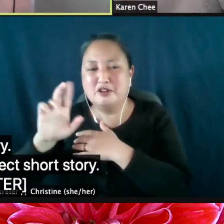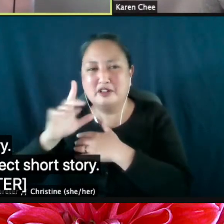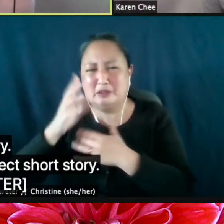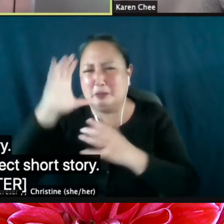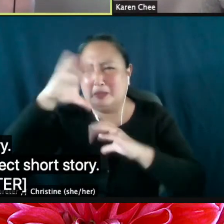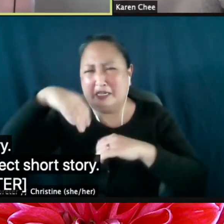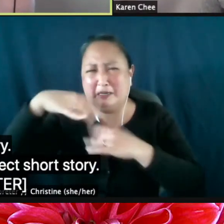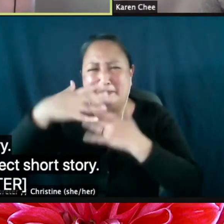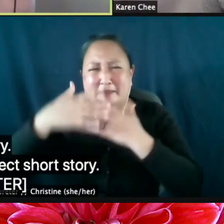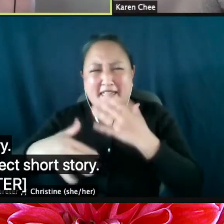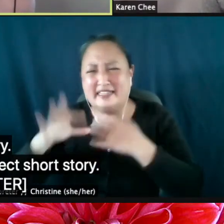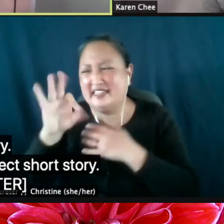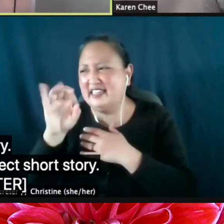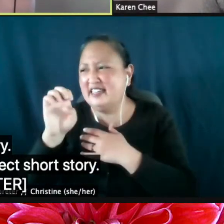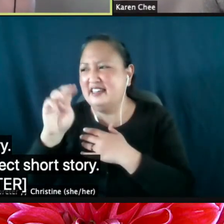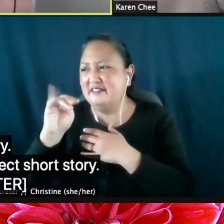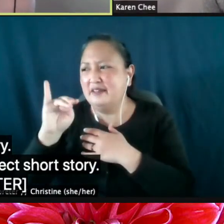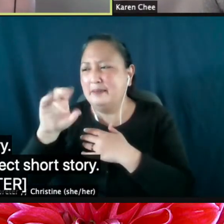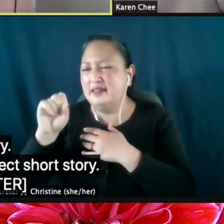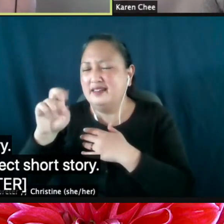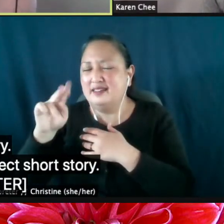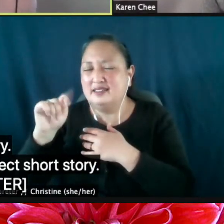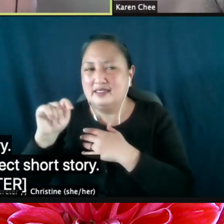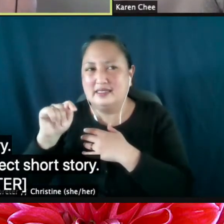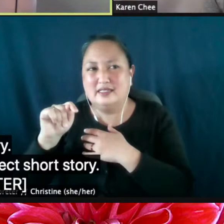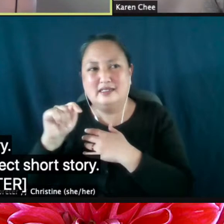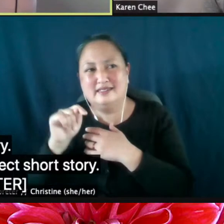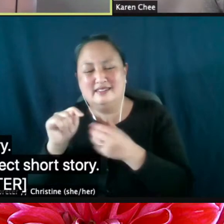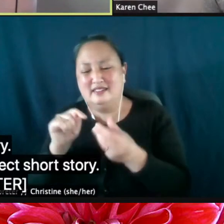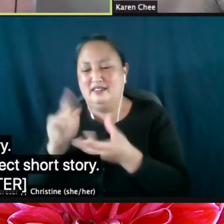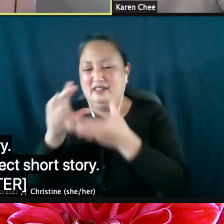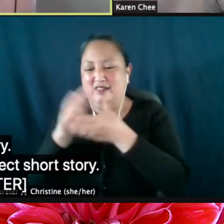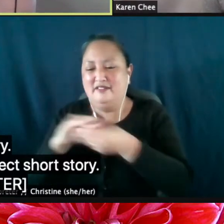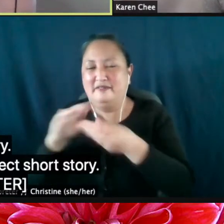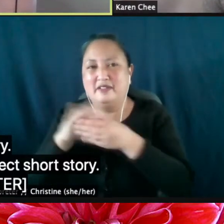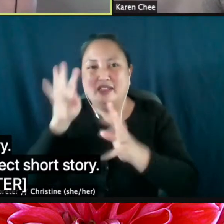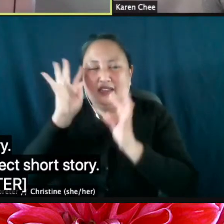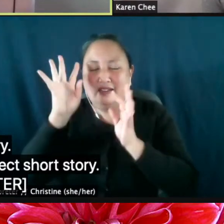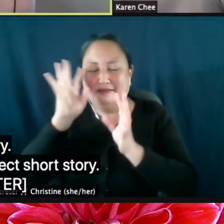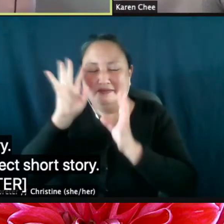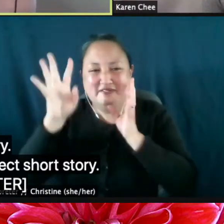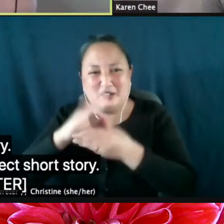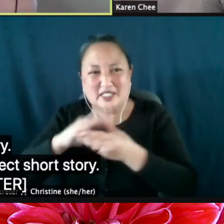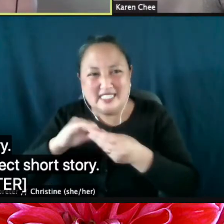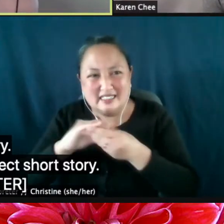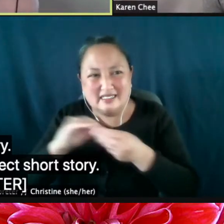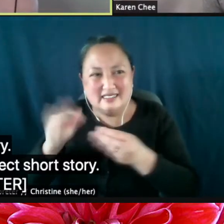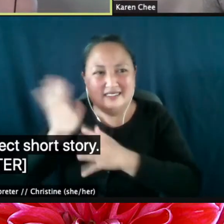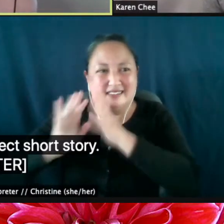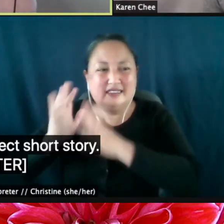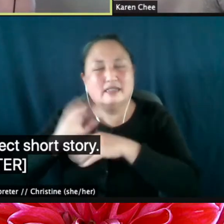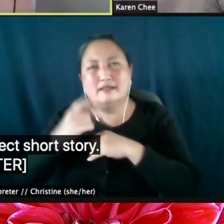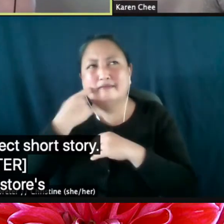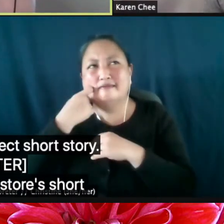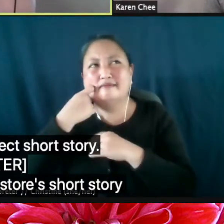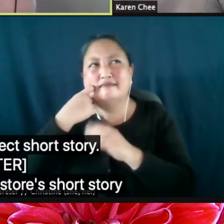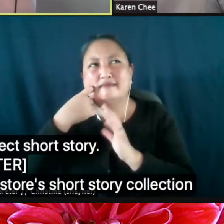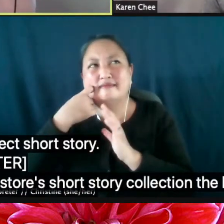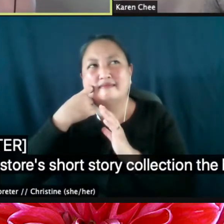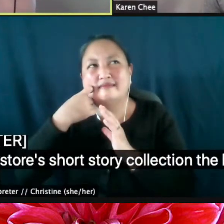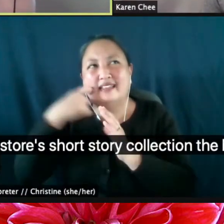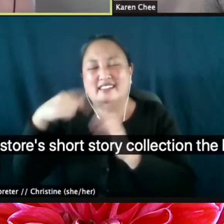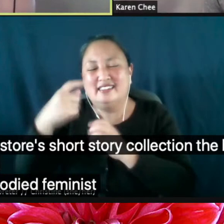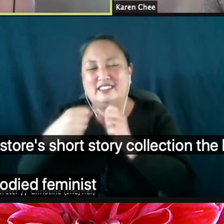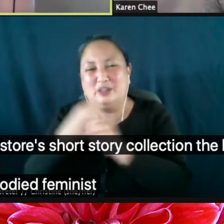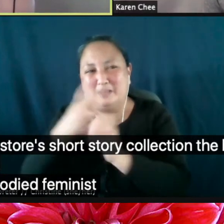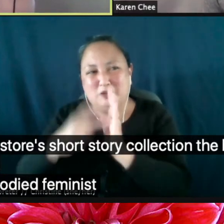bloody, feminist fairy tale retellings. I also want to mention a bunch of short stories I've been reading just this year. There's this new